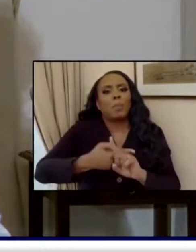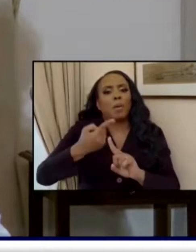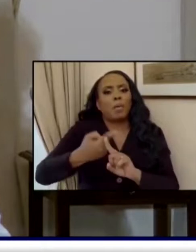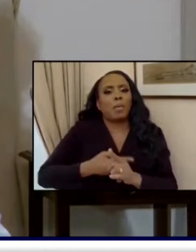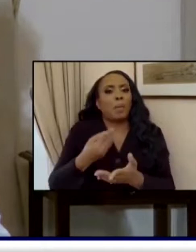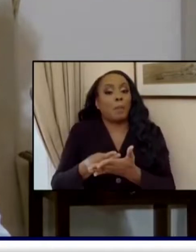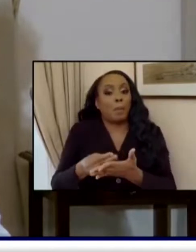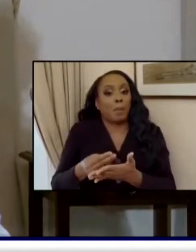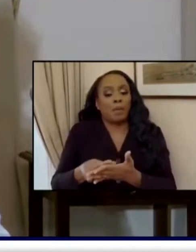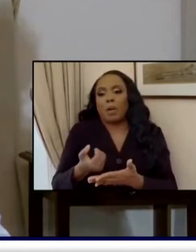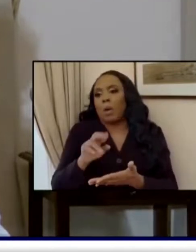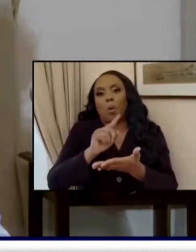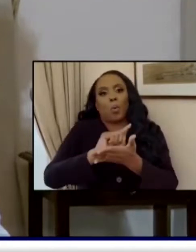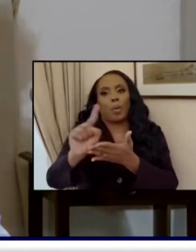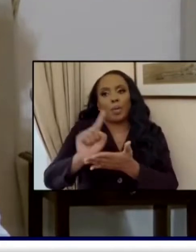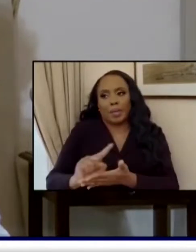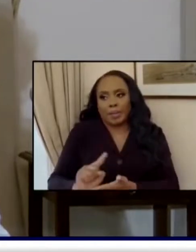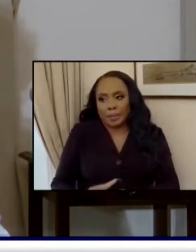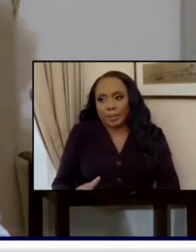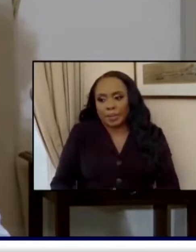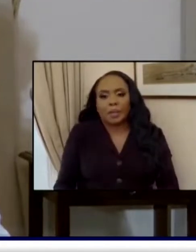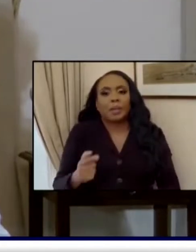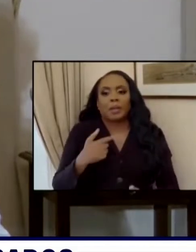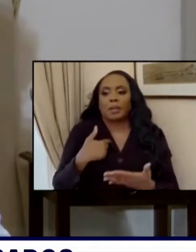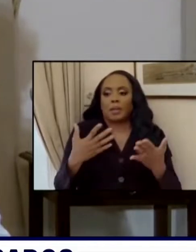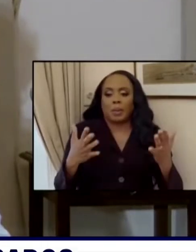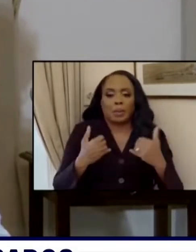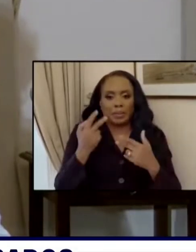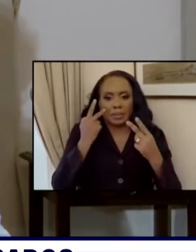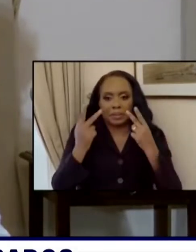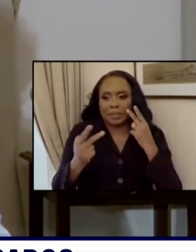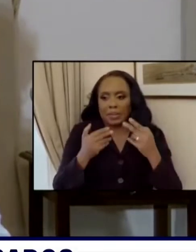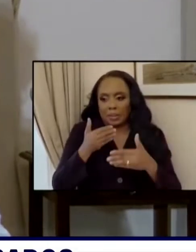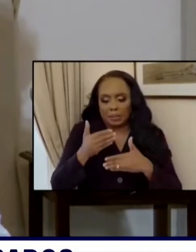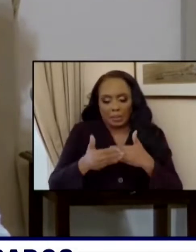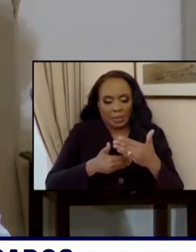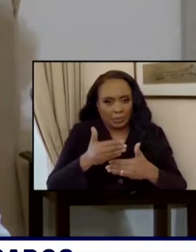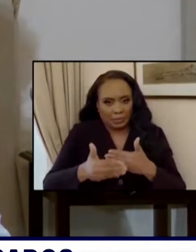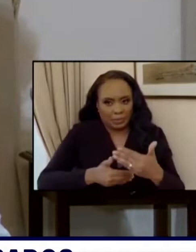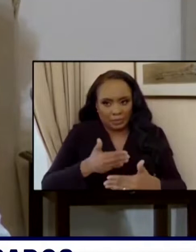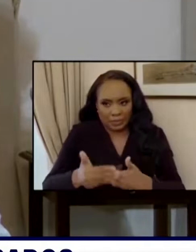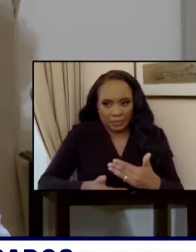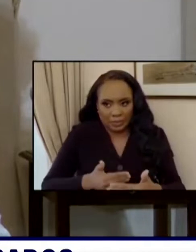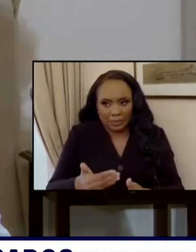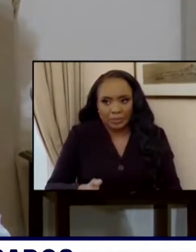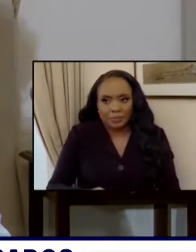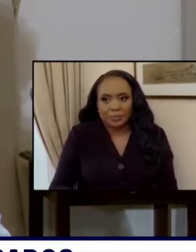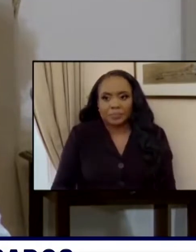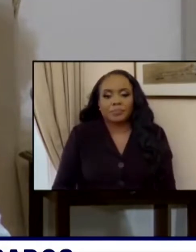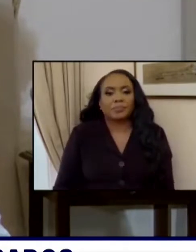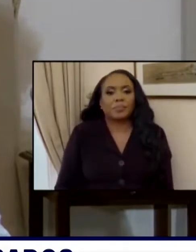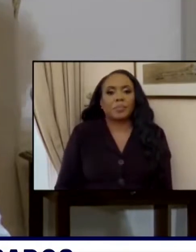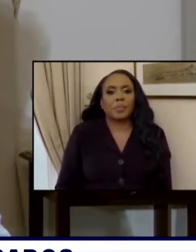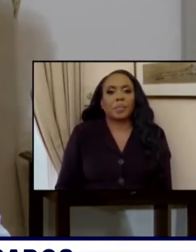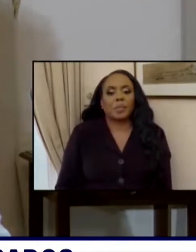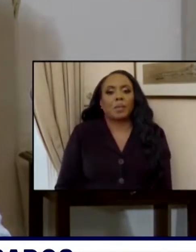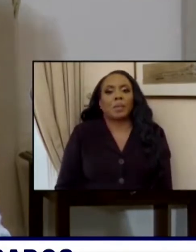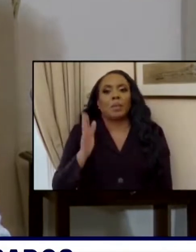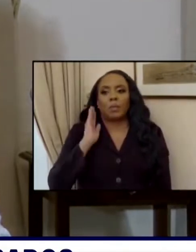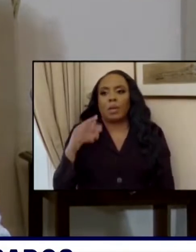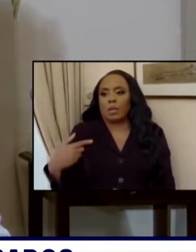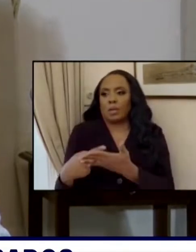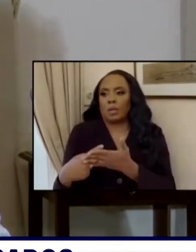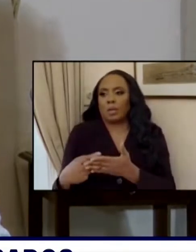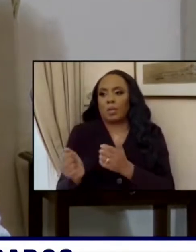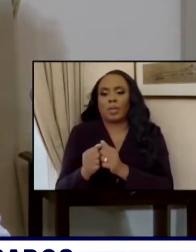hoping, therefore, that we can see that process put properly on the table so that persons on behalf of the labor unions and